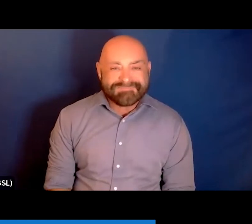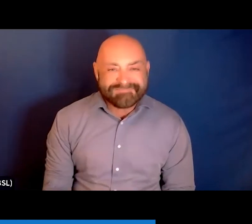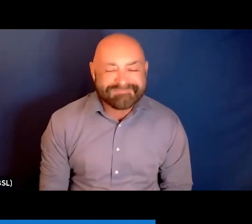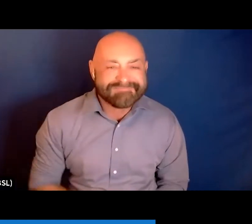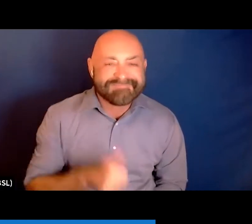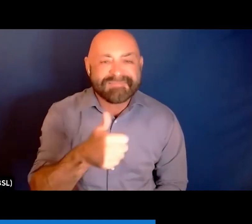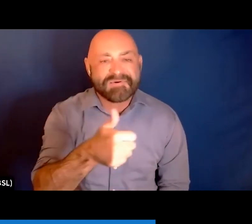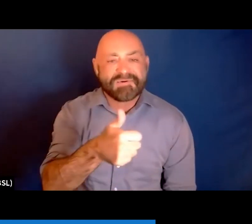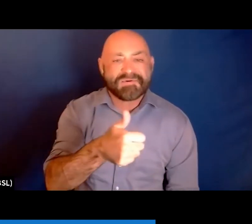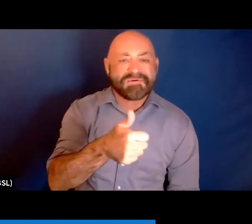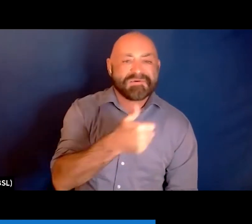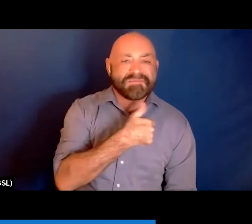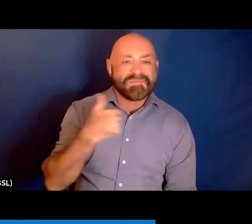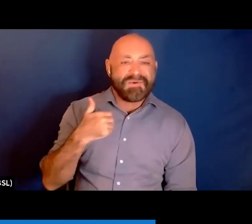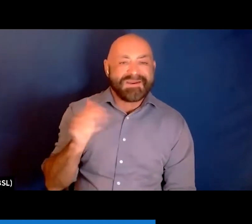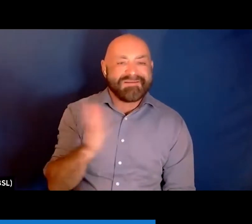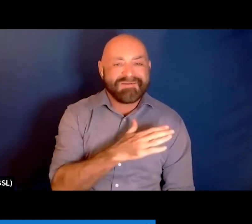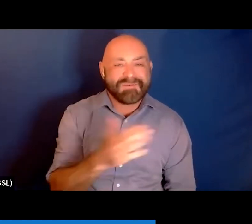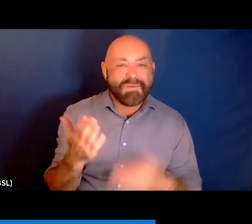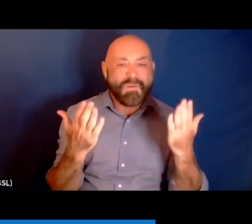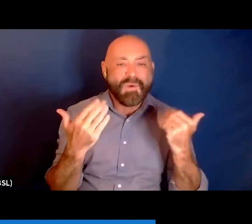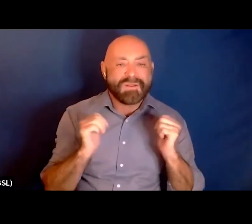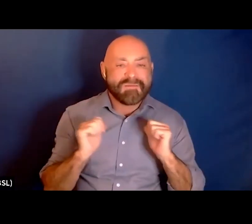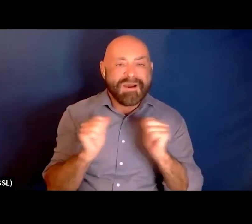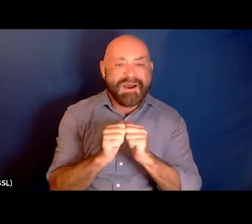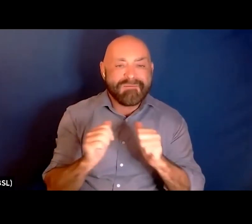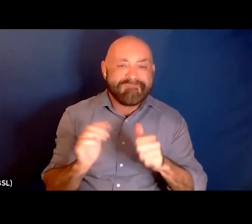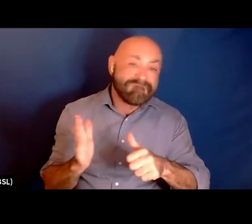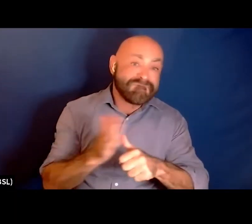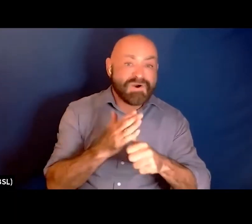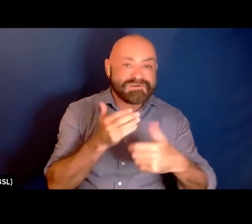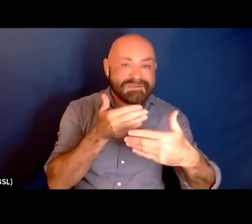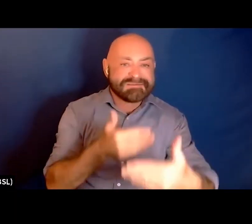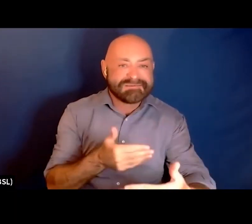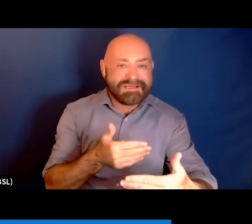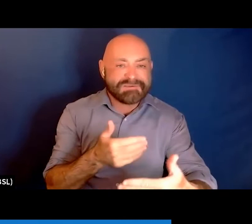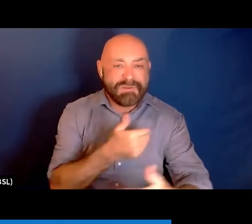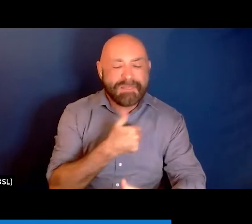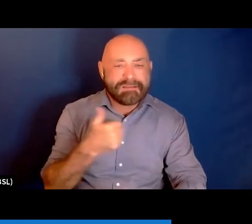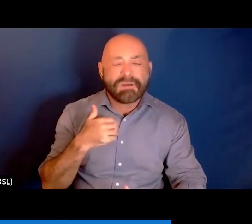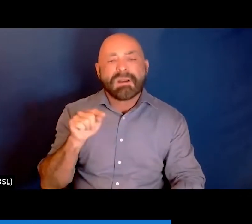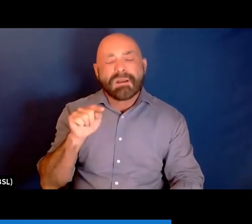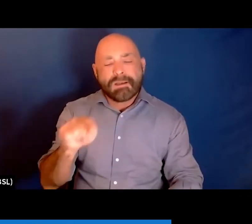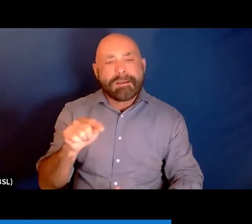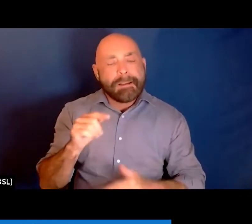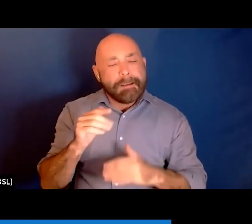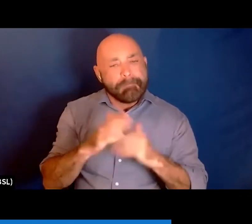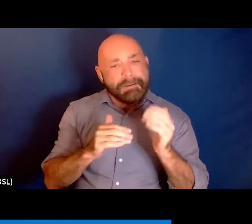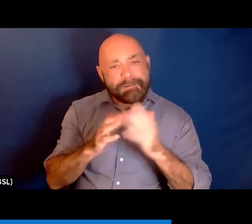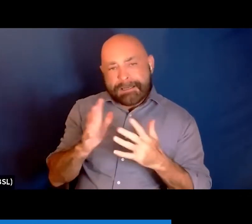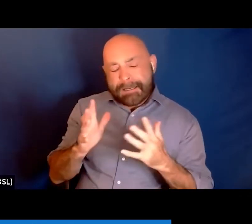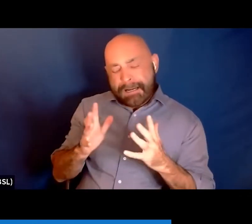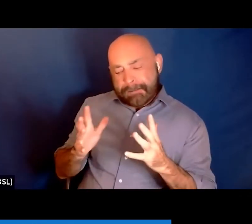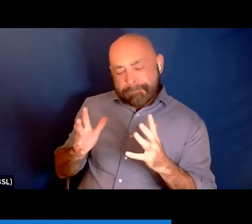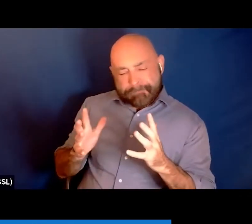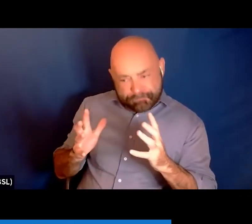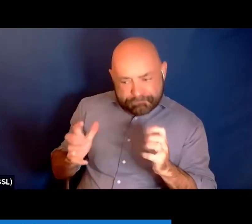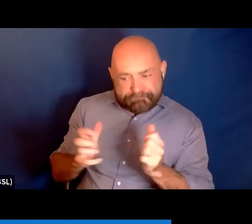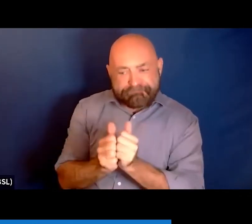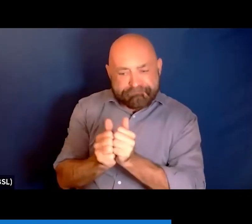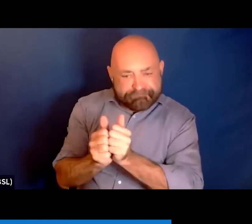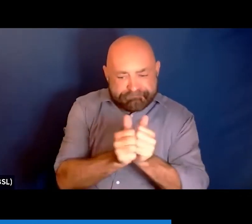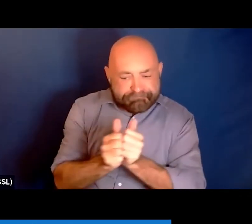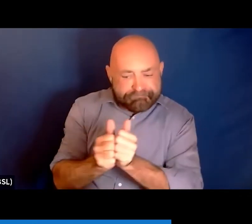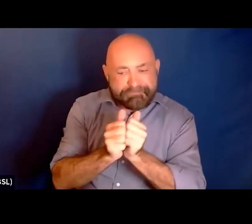Good morning, everyone, and welcome to our first session for this morning, where we'll be looking at building consensus for the need for change and articulating a shared vision